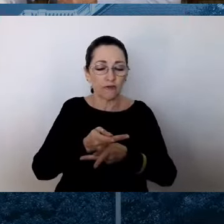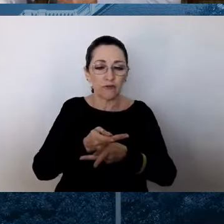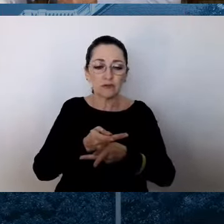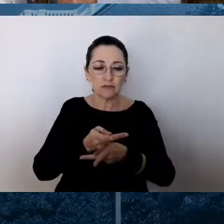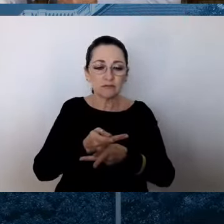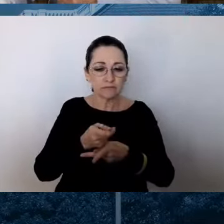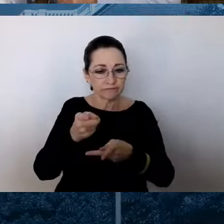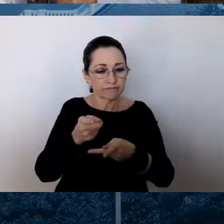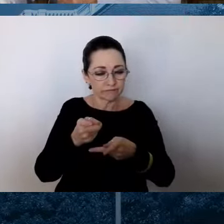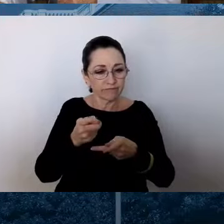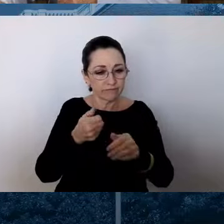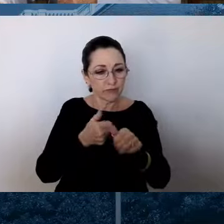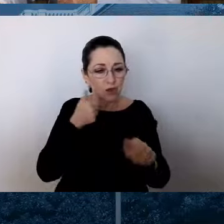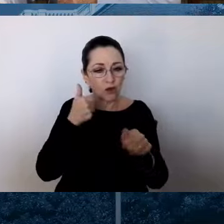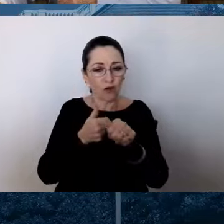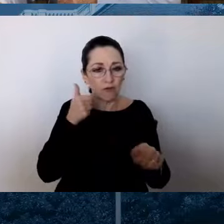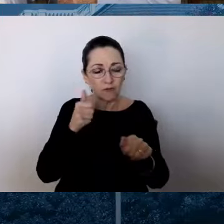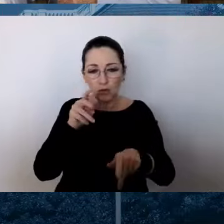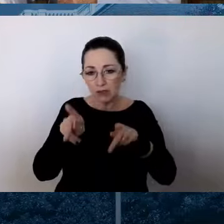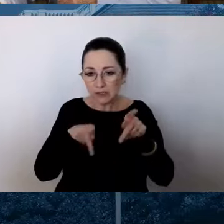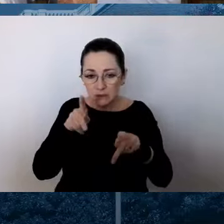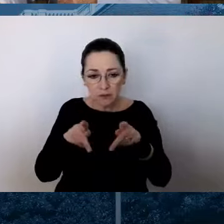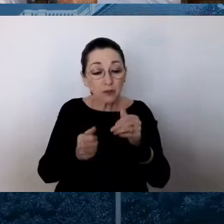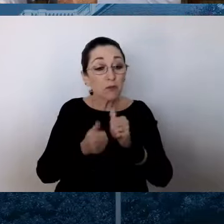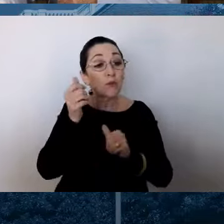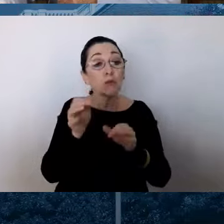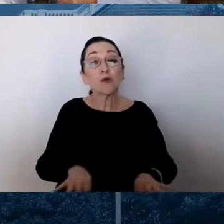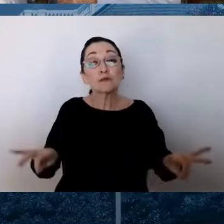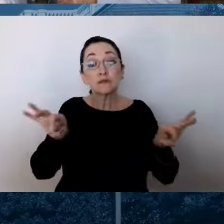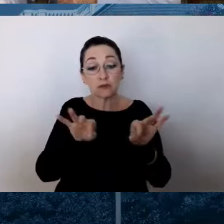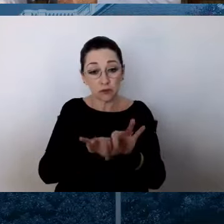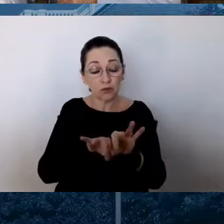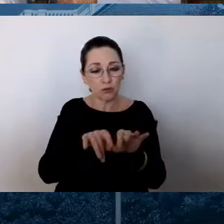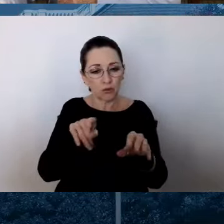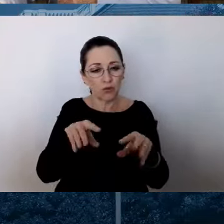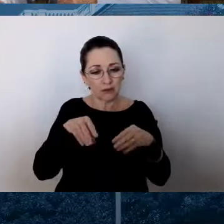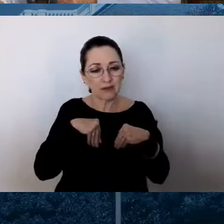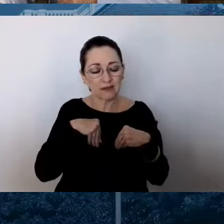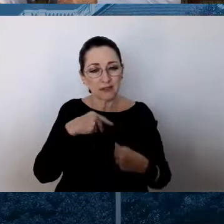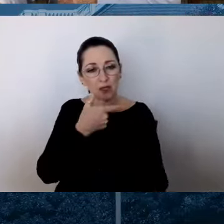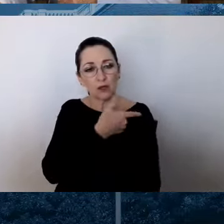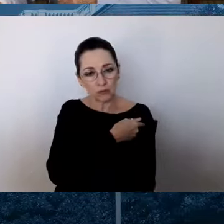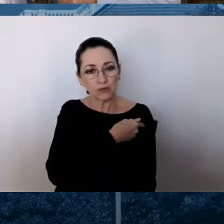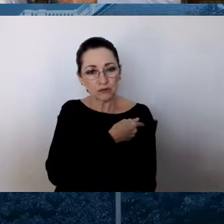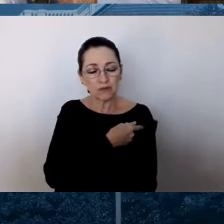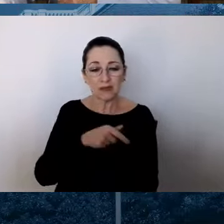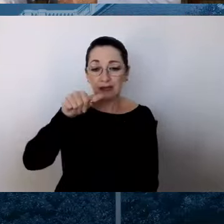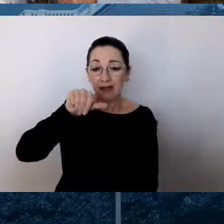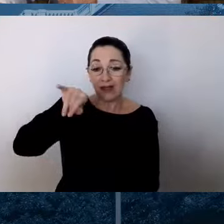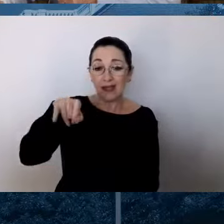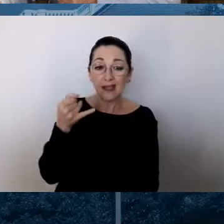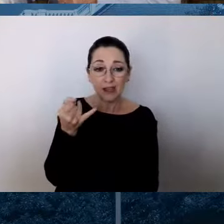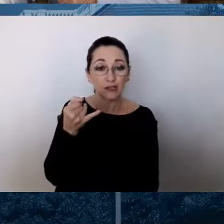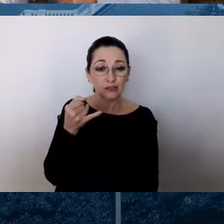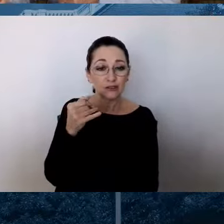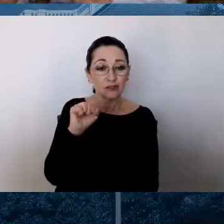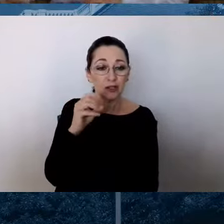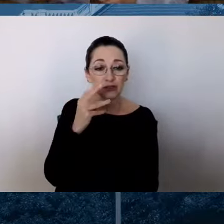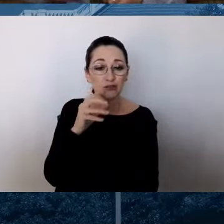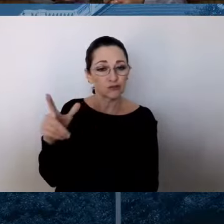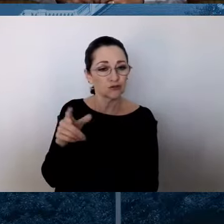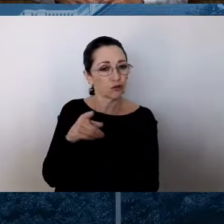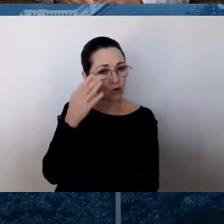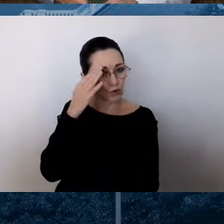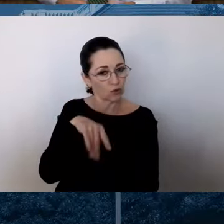distancing, and most importantly, to get vaccinated and get boosted. AJ Shaw is with us again today. AJ, I know you've got some important information